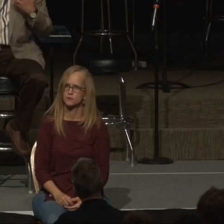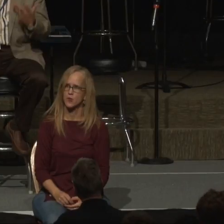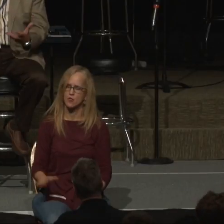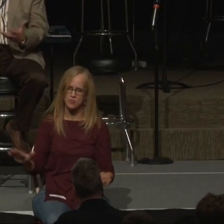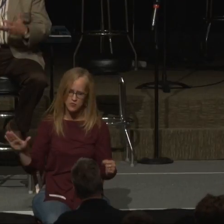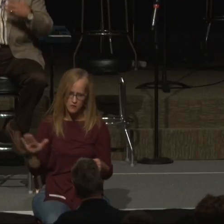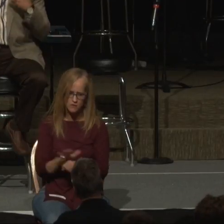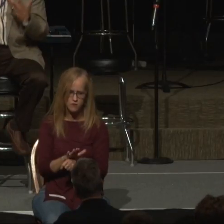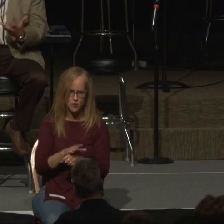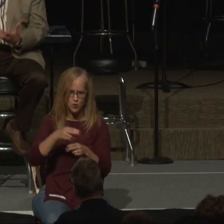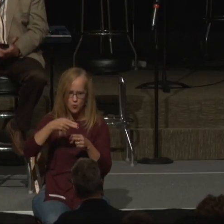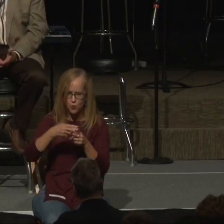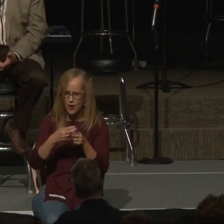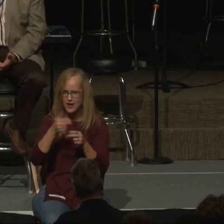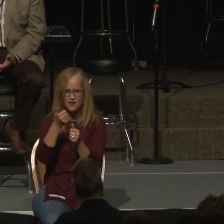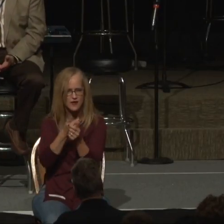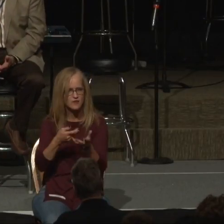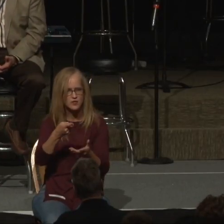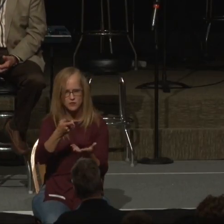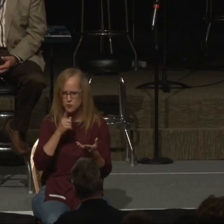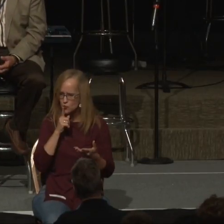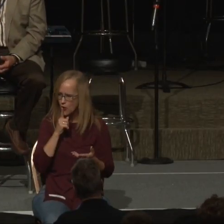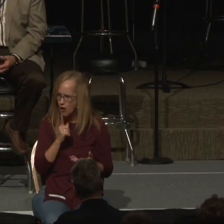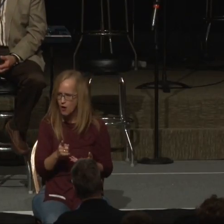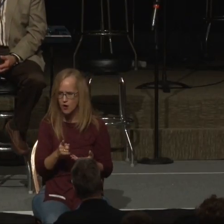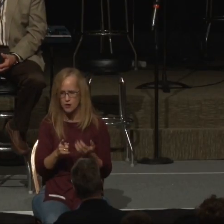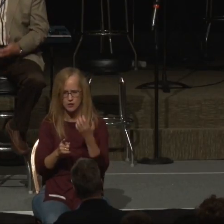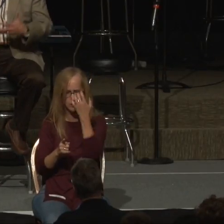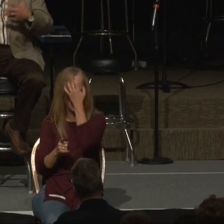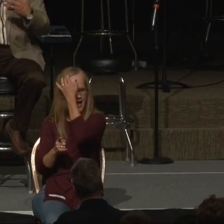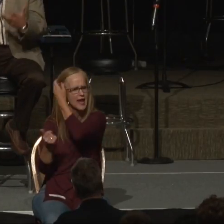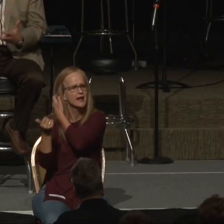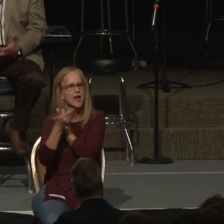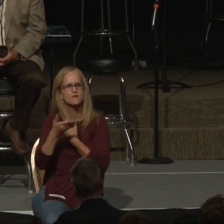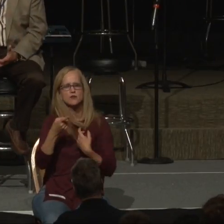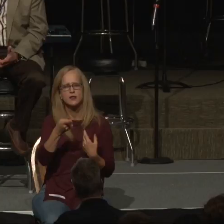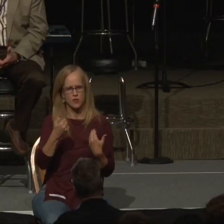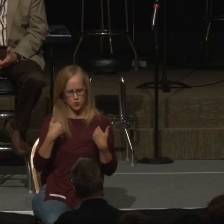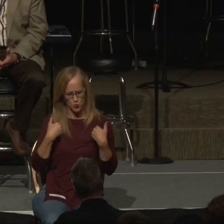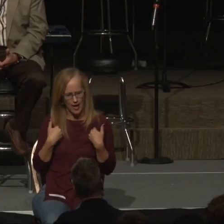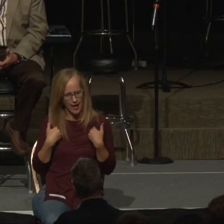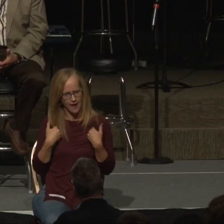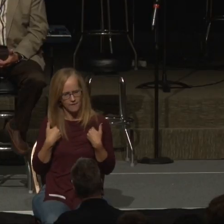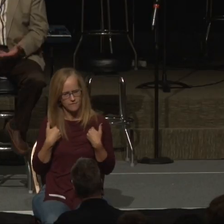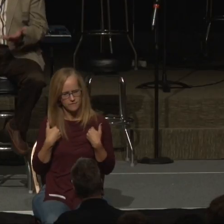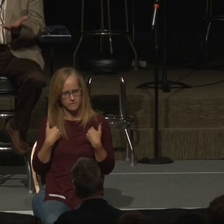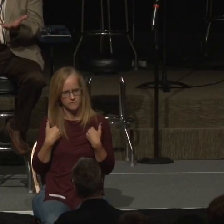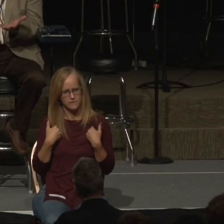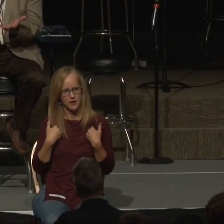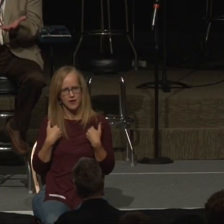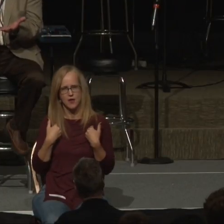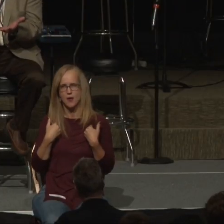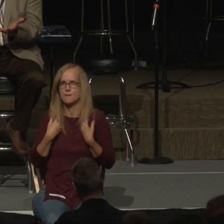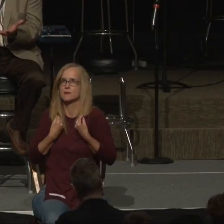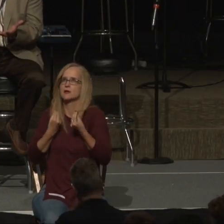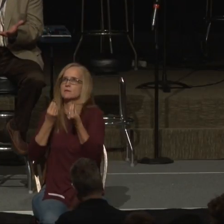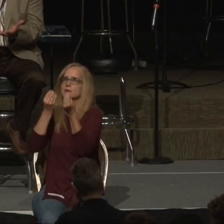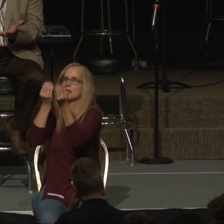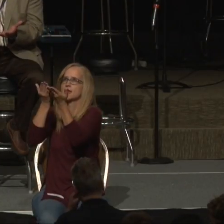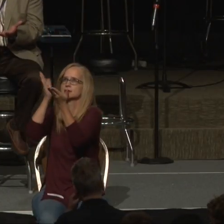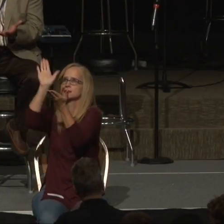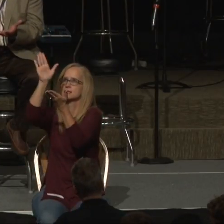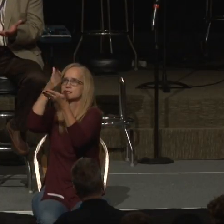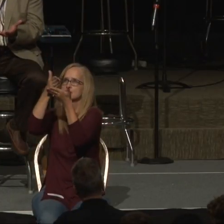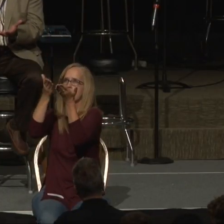The full weight of everything that you are and everything that you have being placed in His hand.